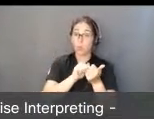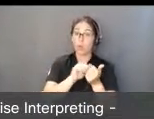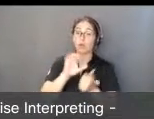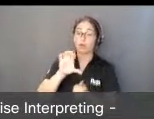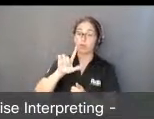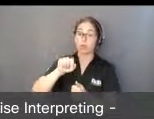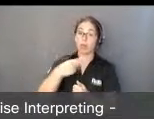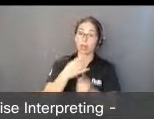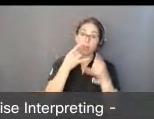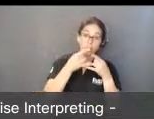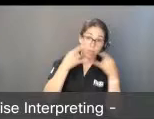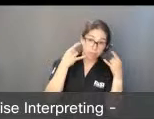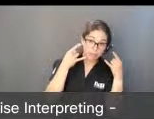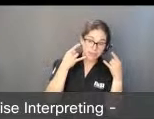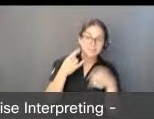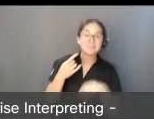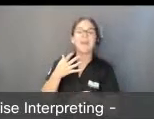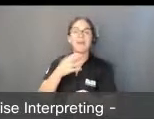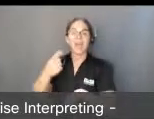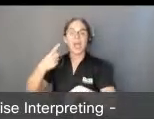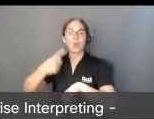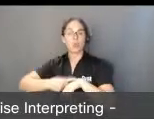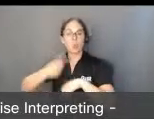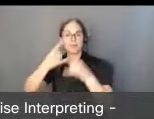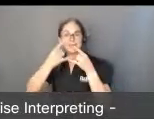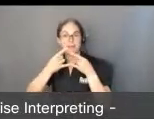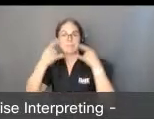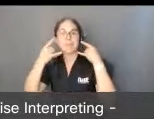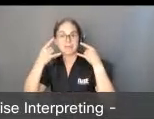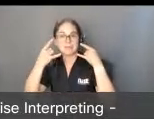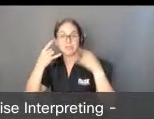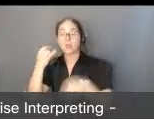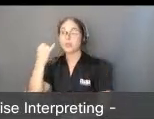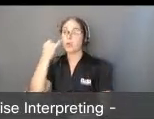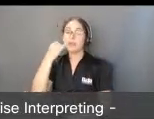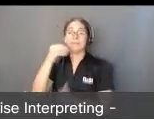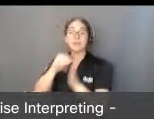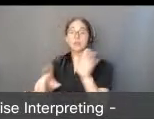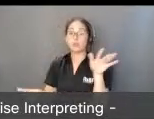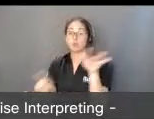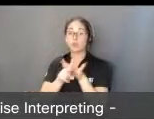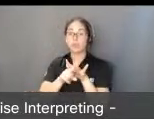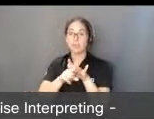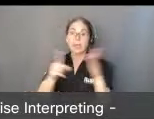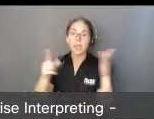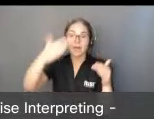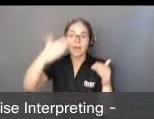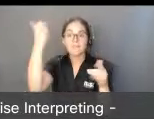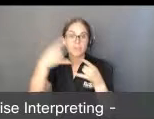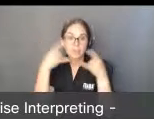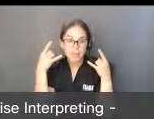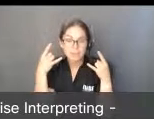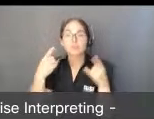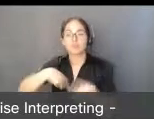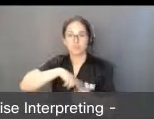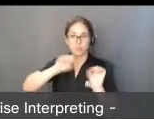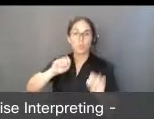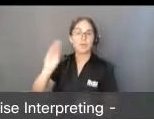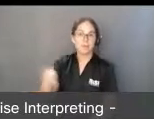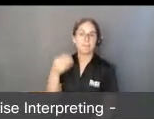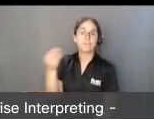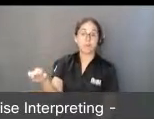then we'll have disposables on hand for, let's say, those who come to school and forget their masks. So we want to encourage the